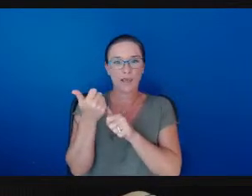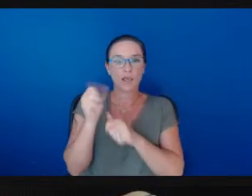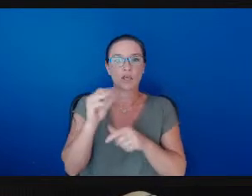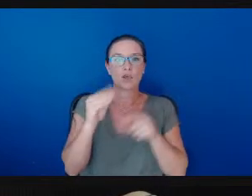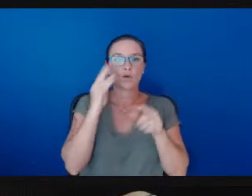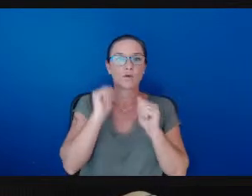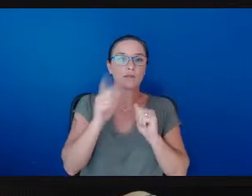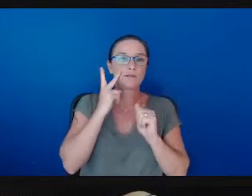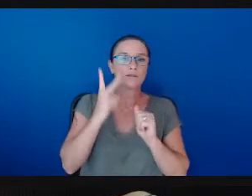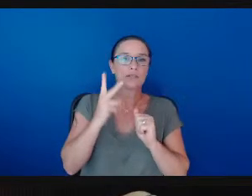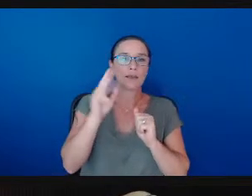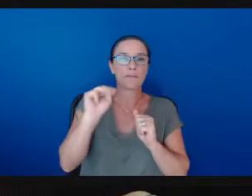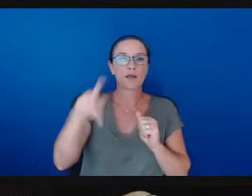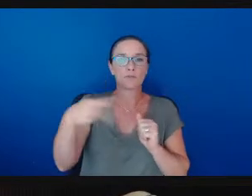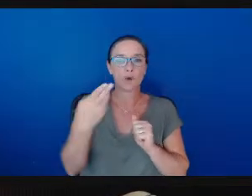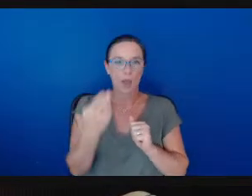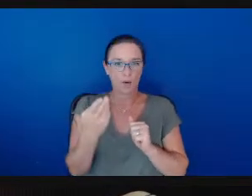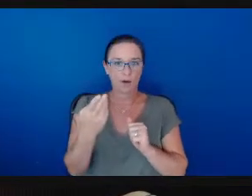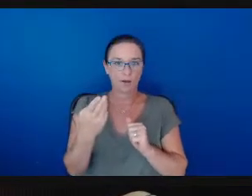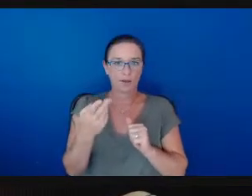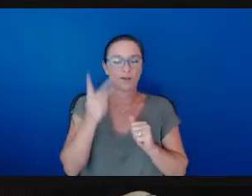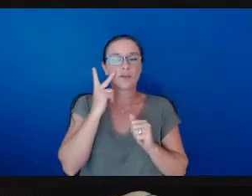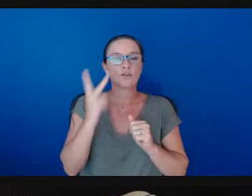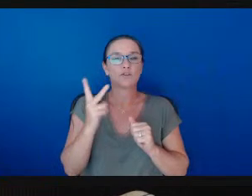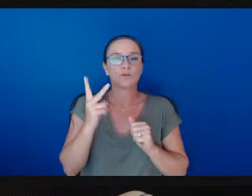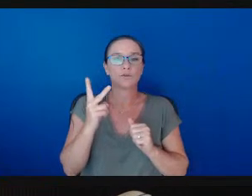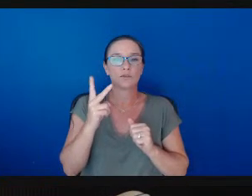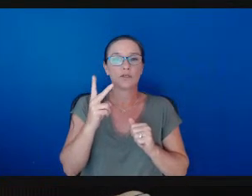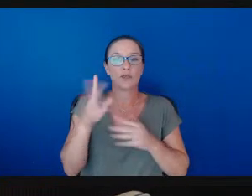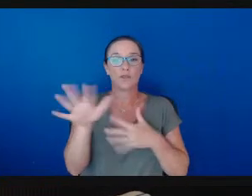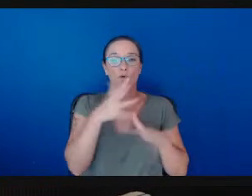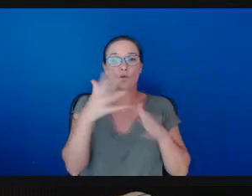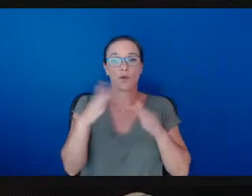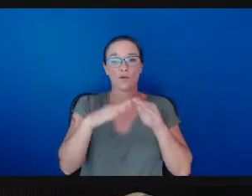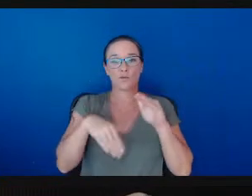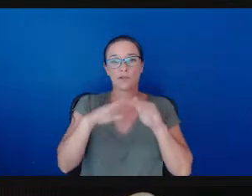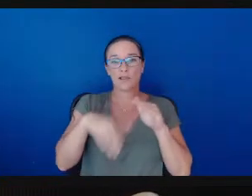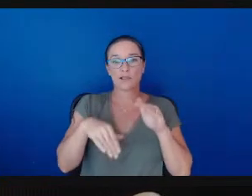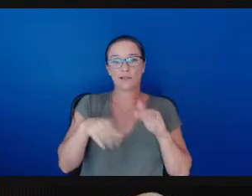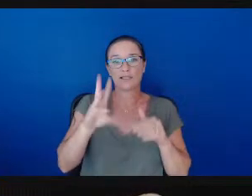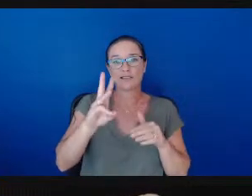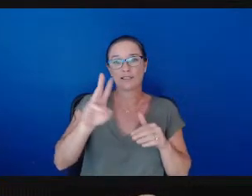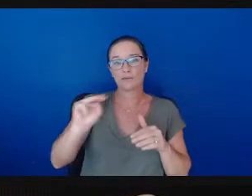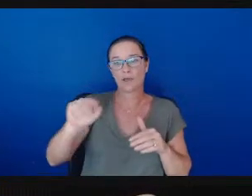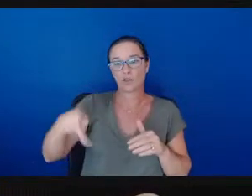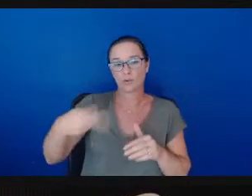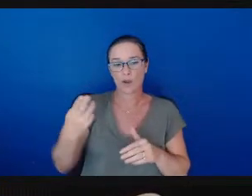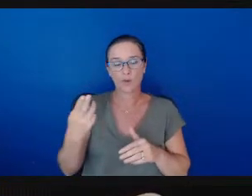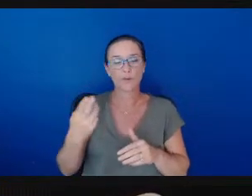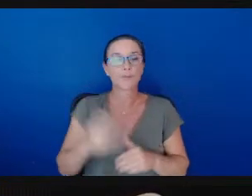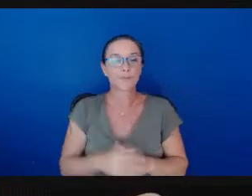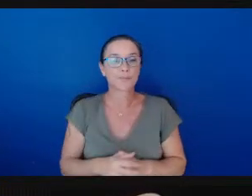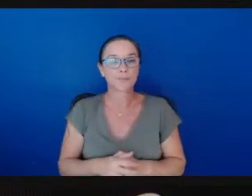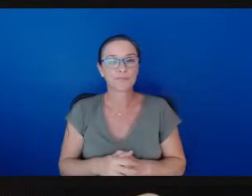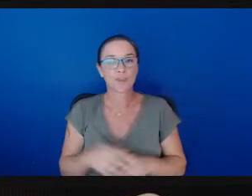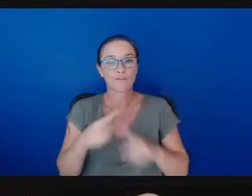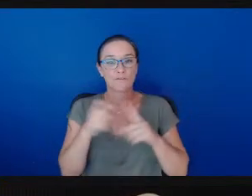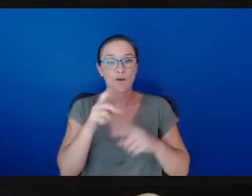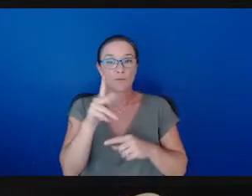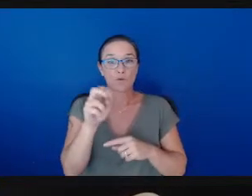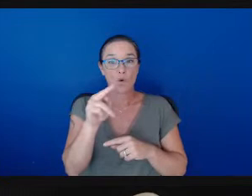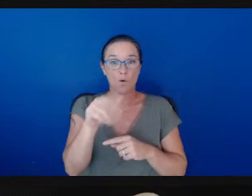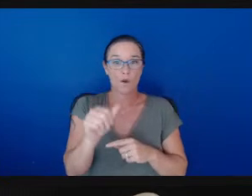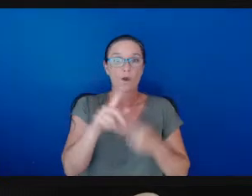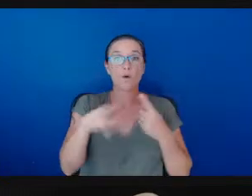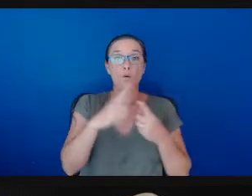week. And about a week ago, you see that the wind speeds were all below 6 miles an hour. So very weak and coming from the Kona direction. When the trades come